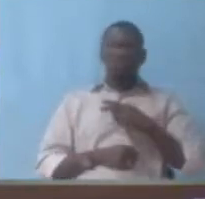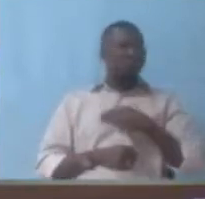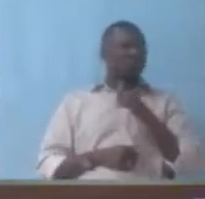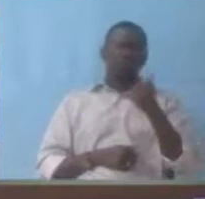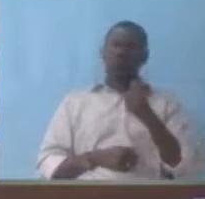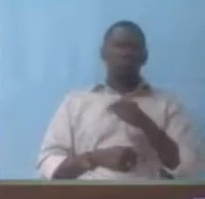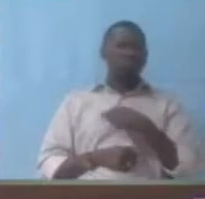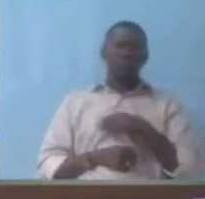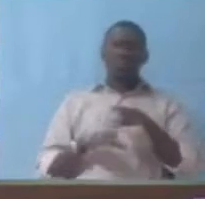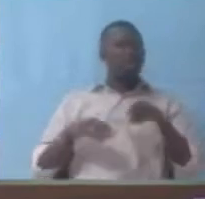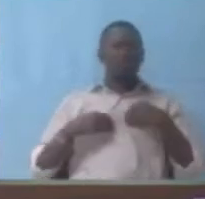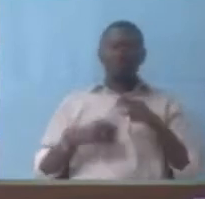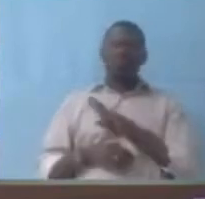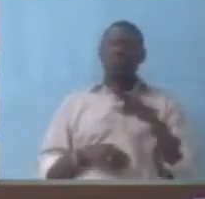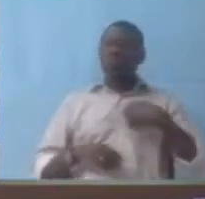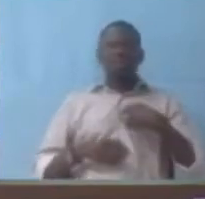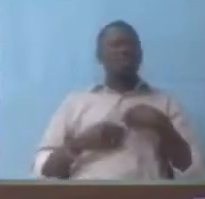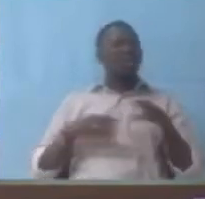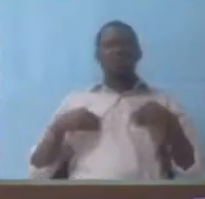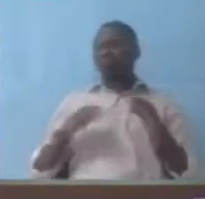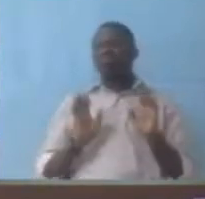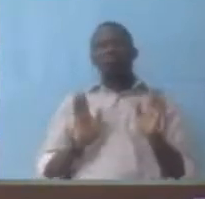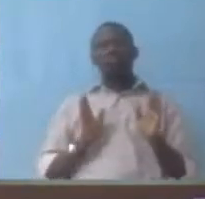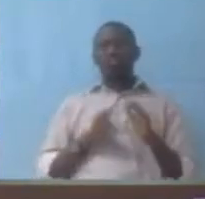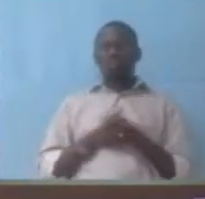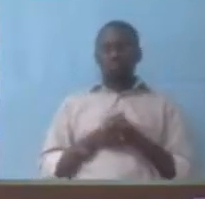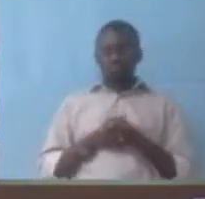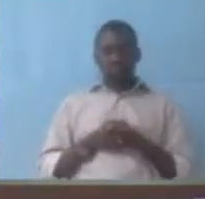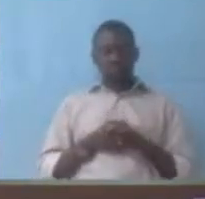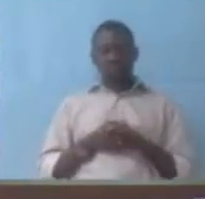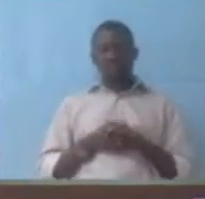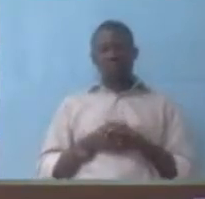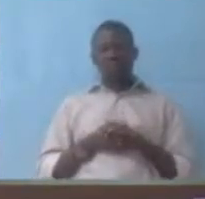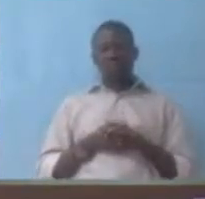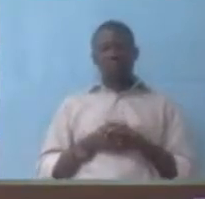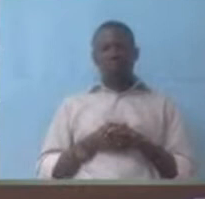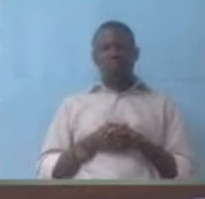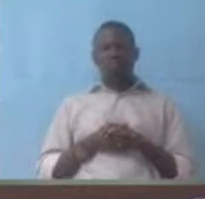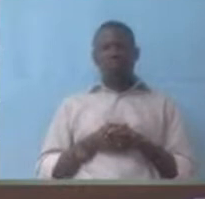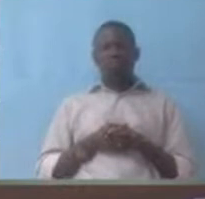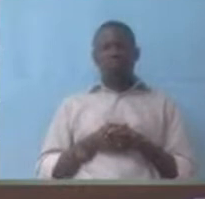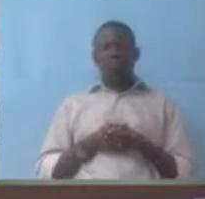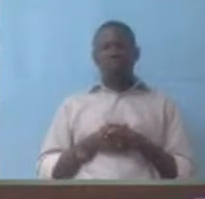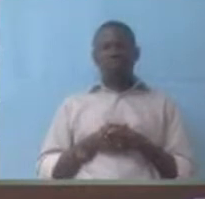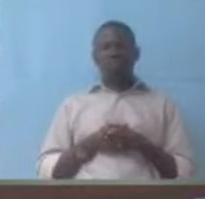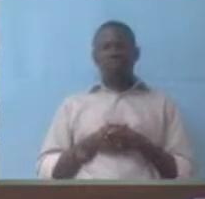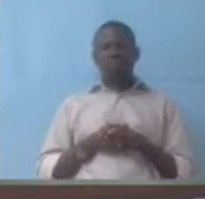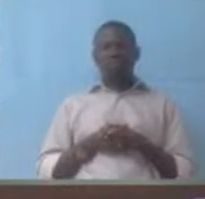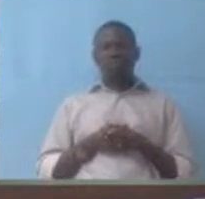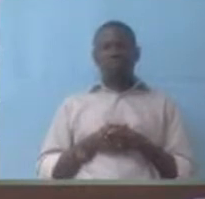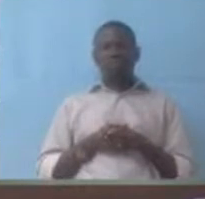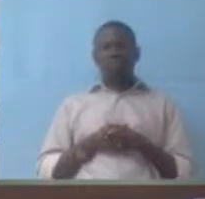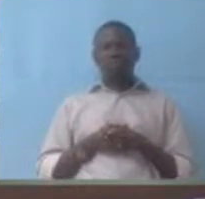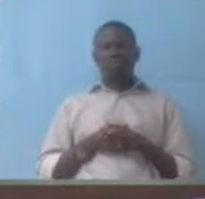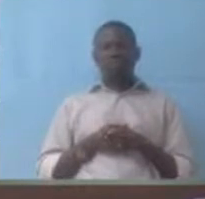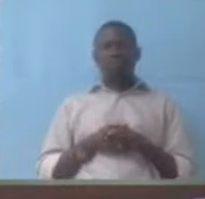Nyaton call Melu Mutao Nya, Katabula police, Nyaton call Lawo Lamuto, Falinte Keno Lawoto. They agreed that